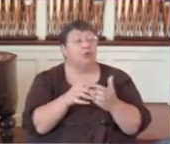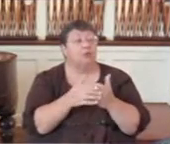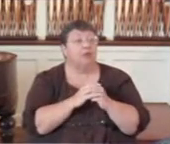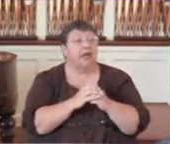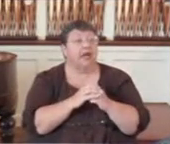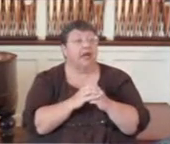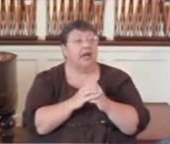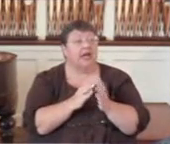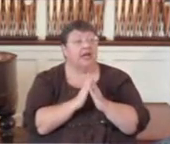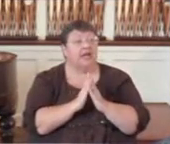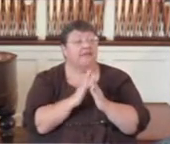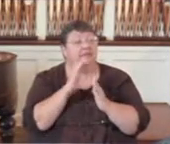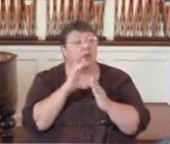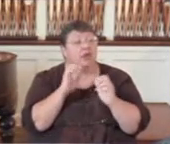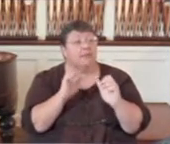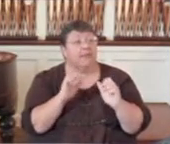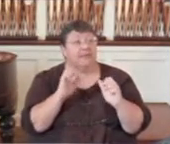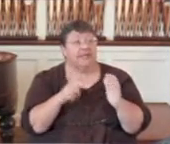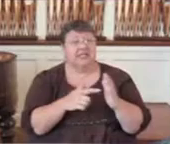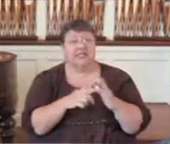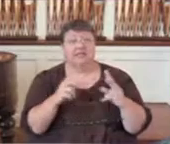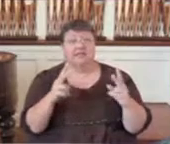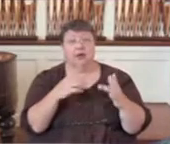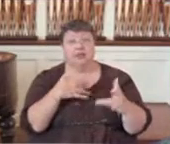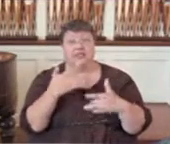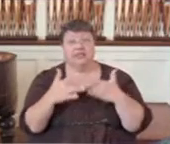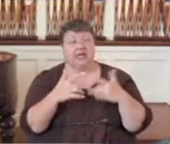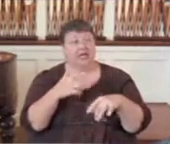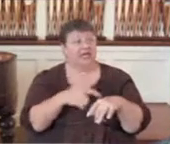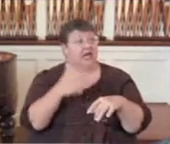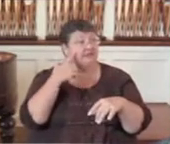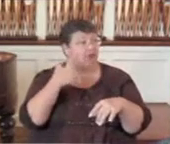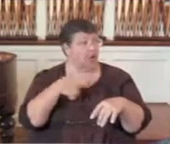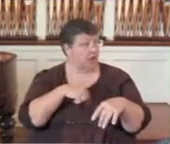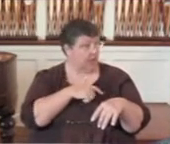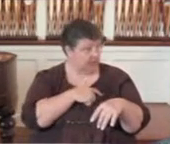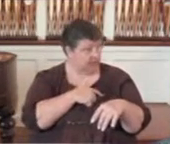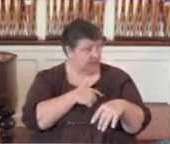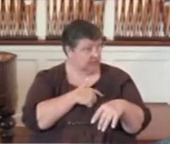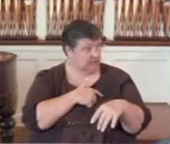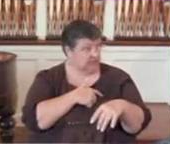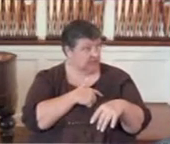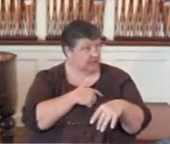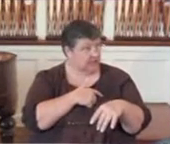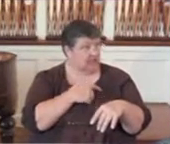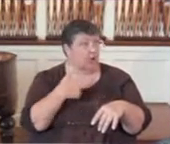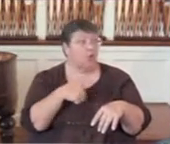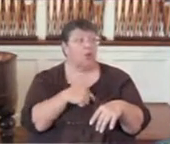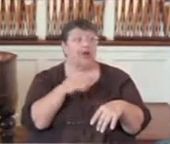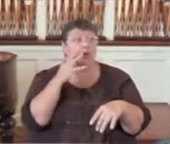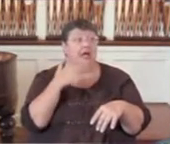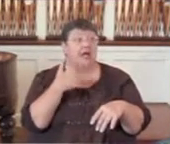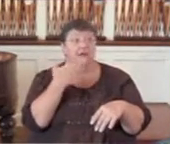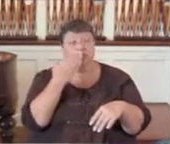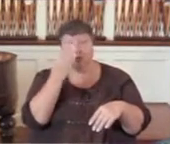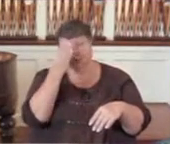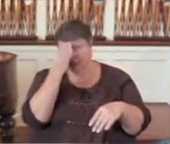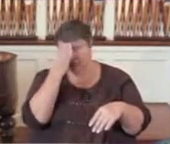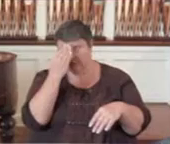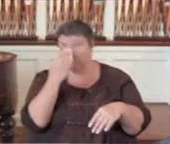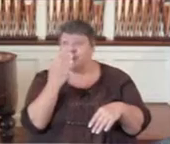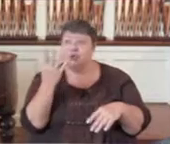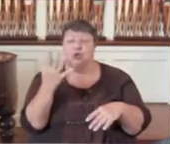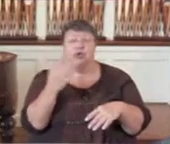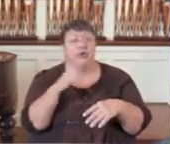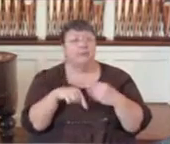the possibilities. This is a very exciting time for us, and we're going to have good news about things going on all the